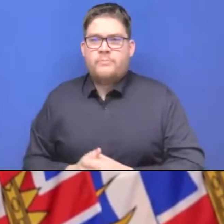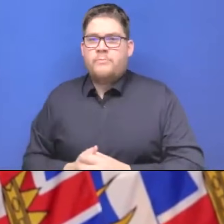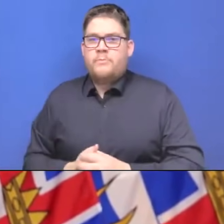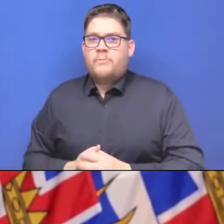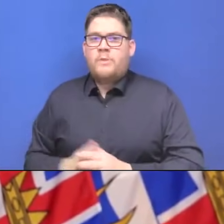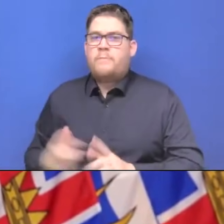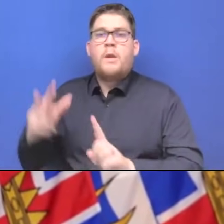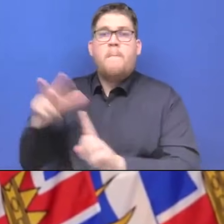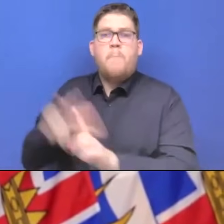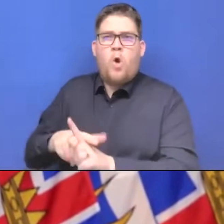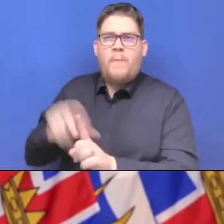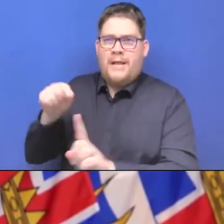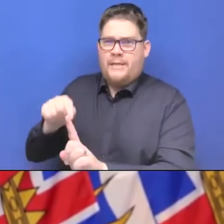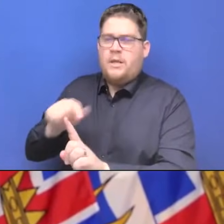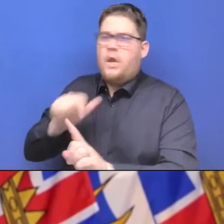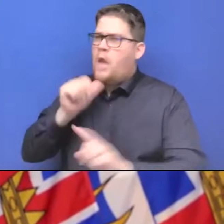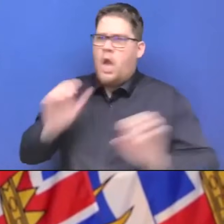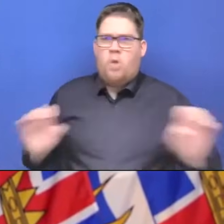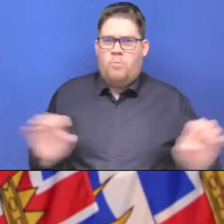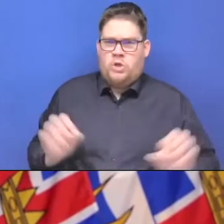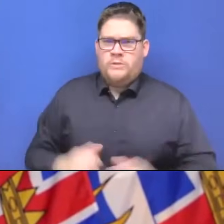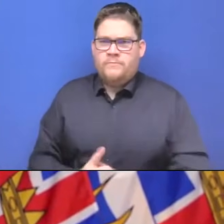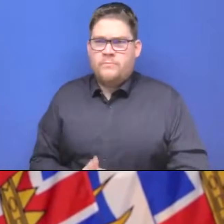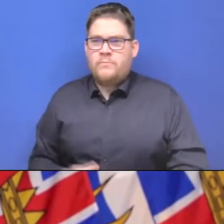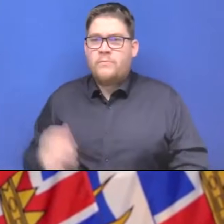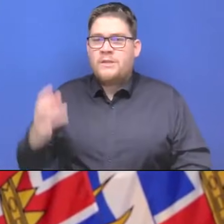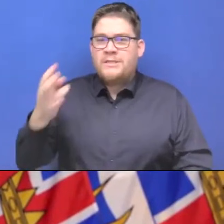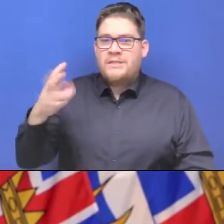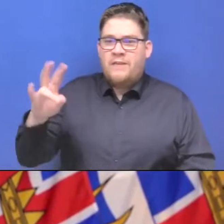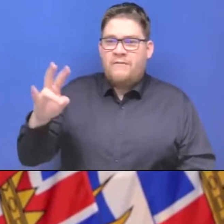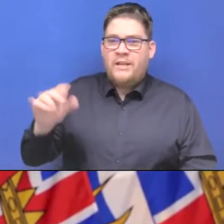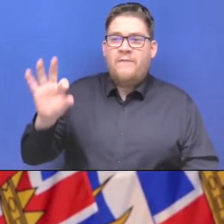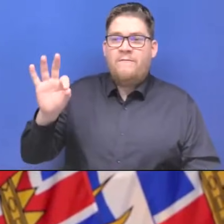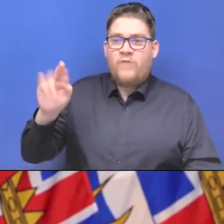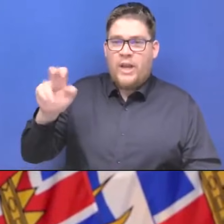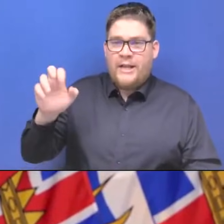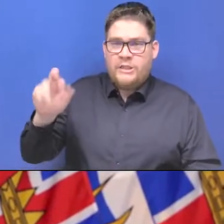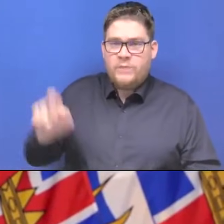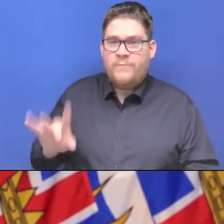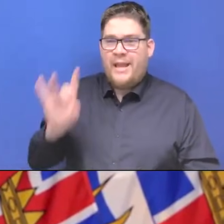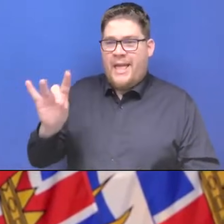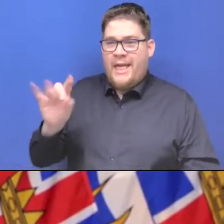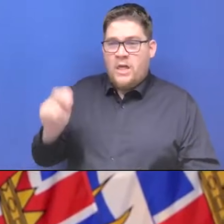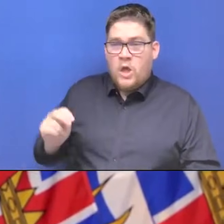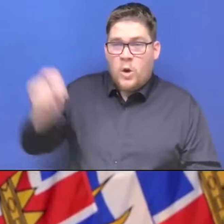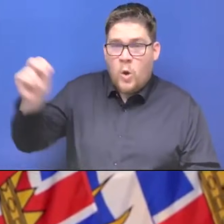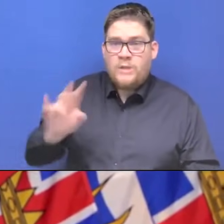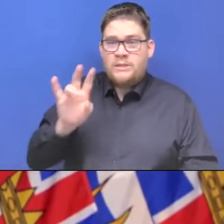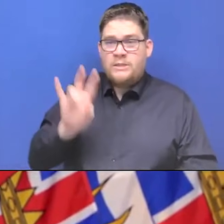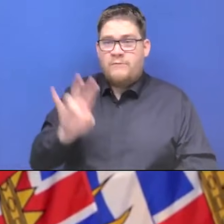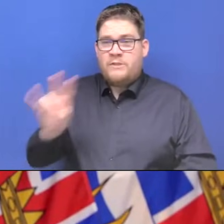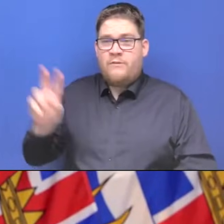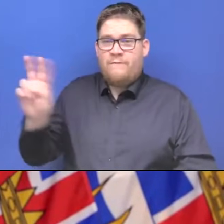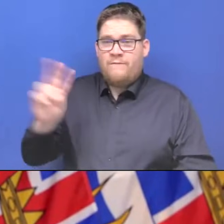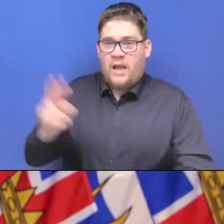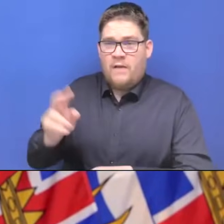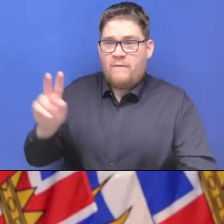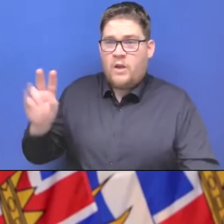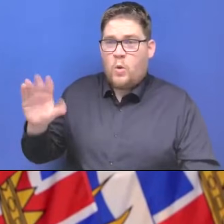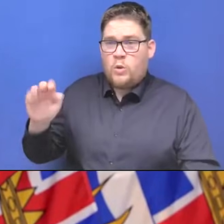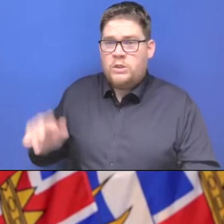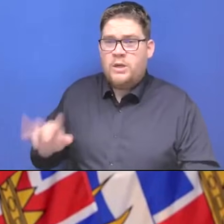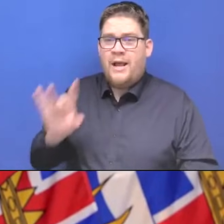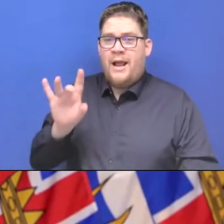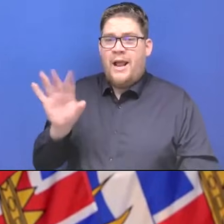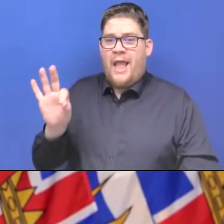Health, 8 in Northern Health, 77 in Vancouver Coastal Health, 98 in Vancouver Island Health. No surgeries